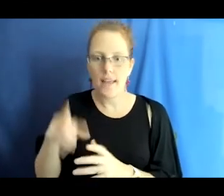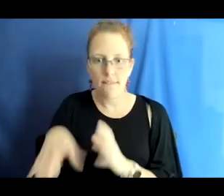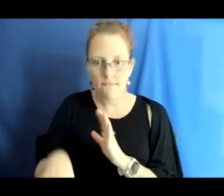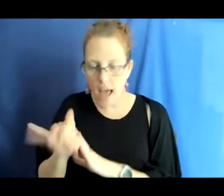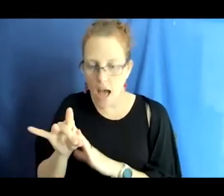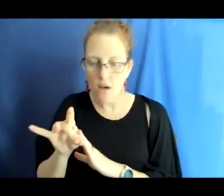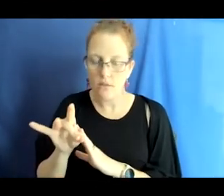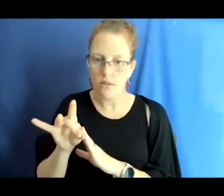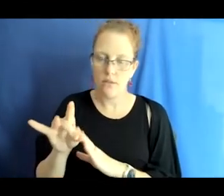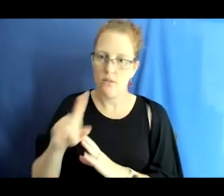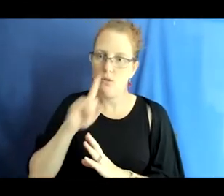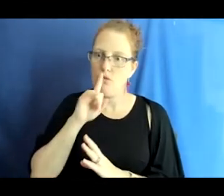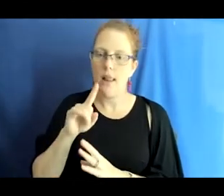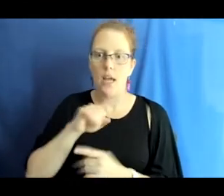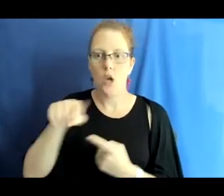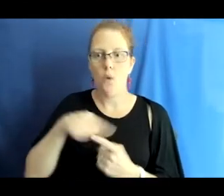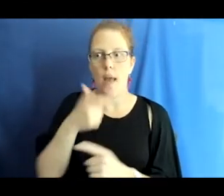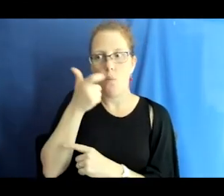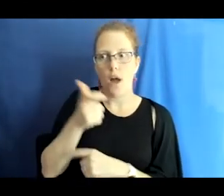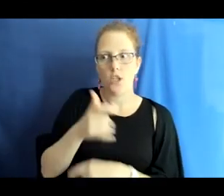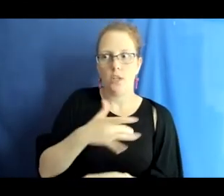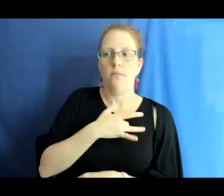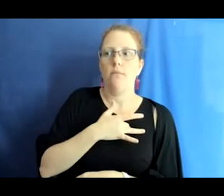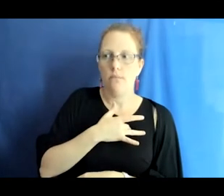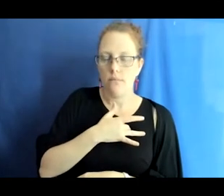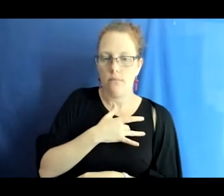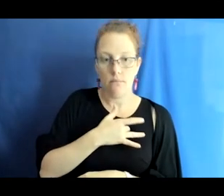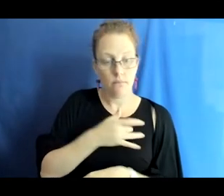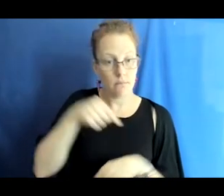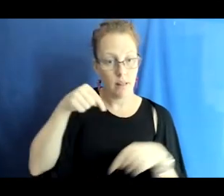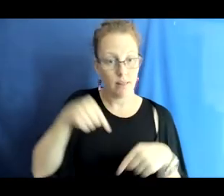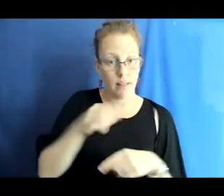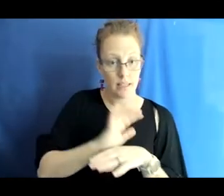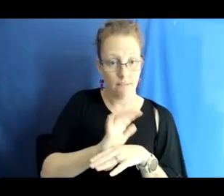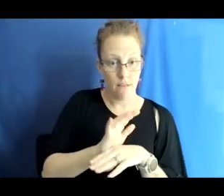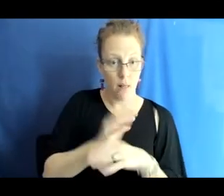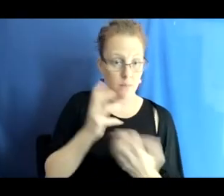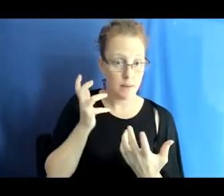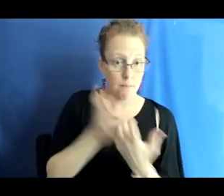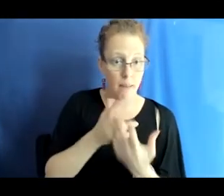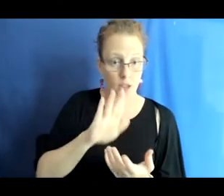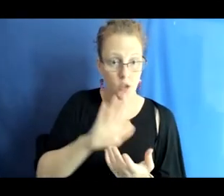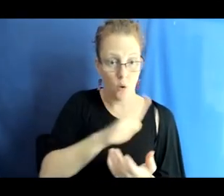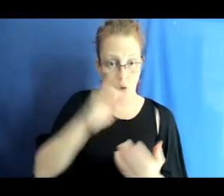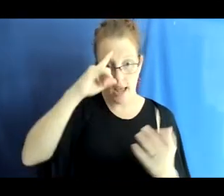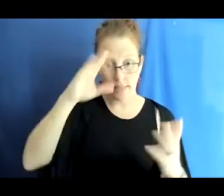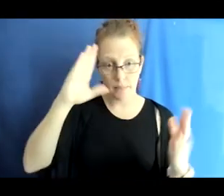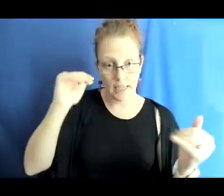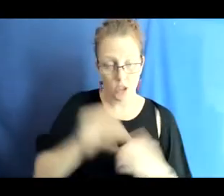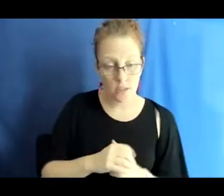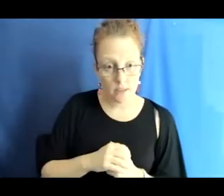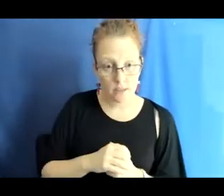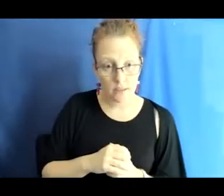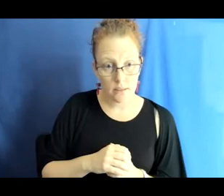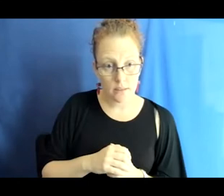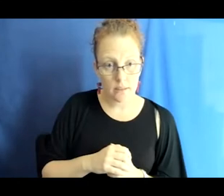with the film you were hoping to have? No, I think it's kind of strange of being like,